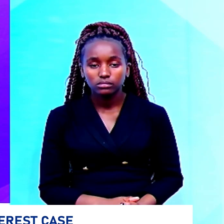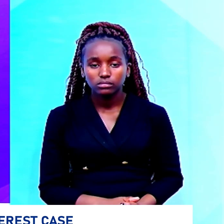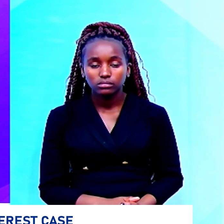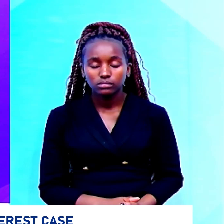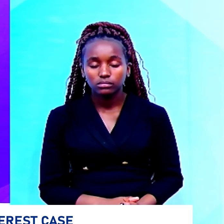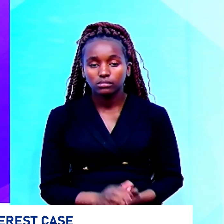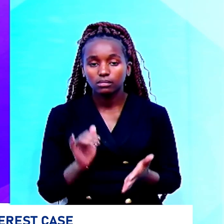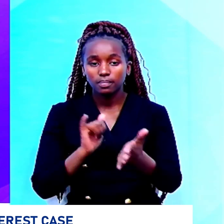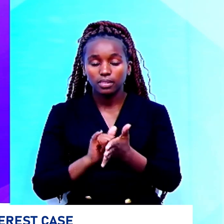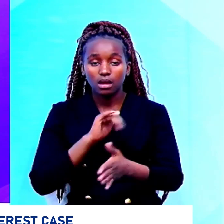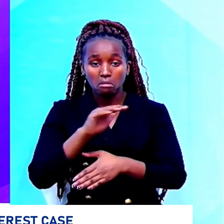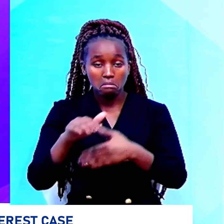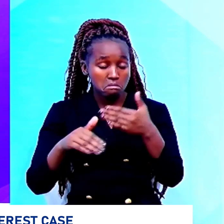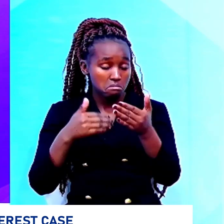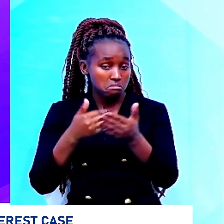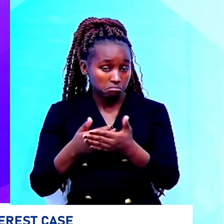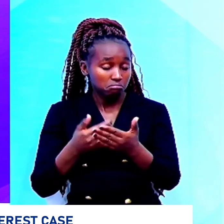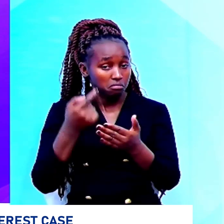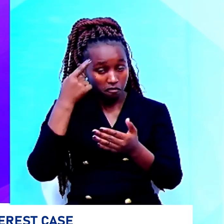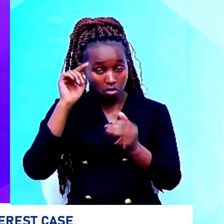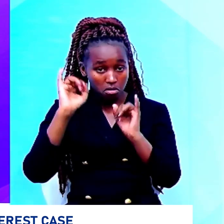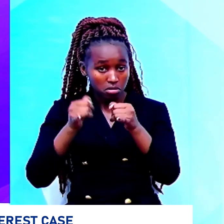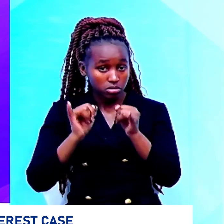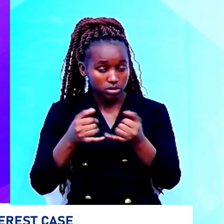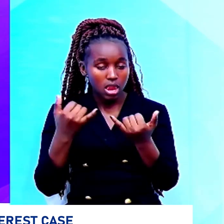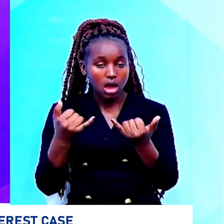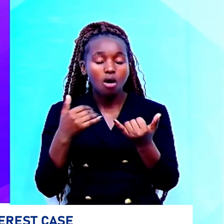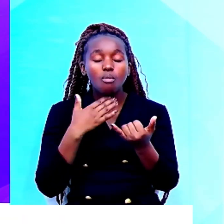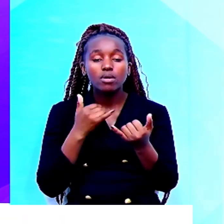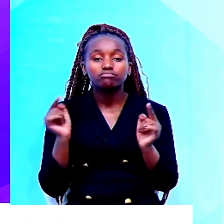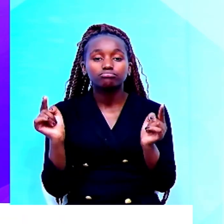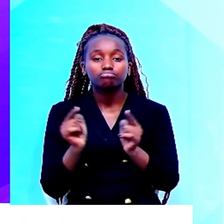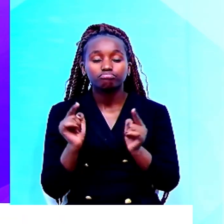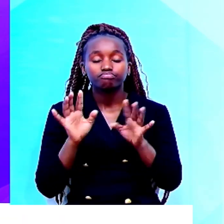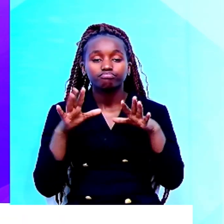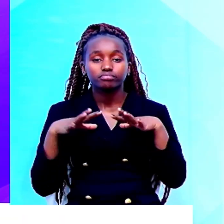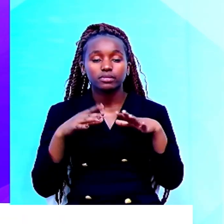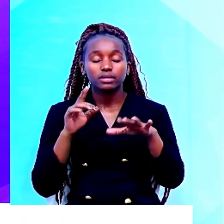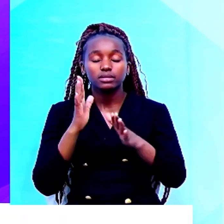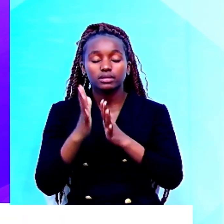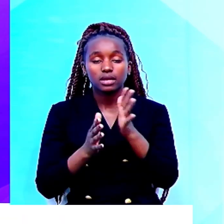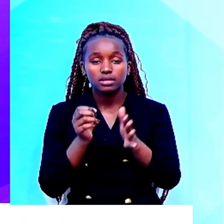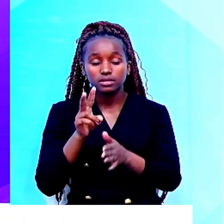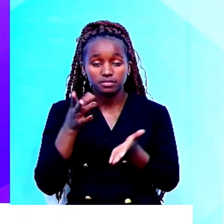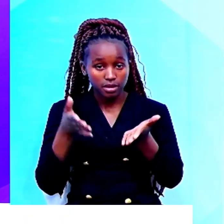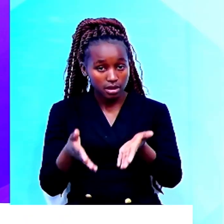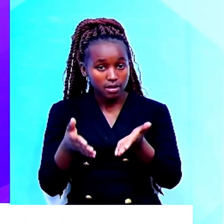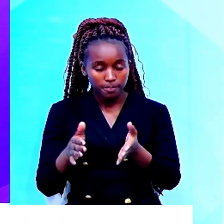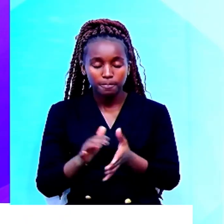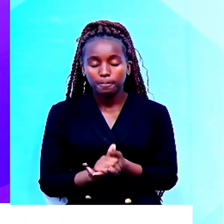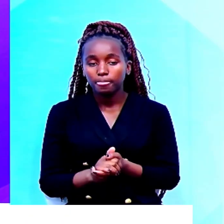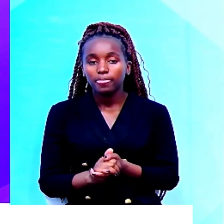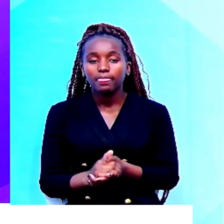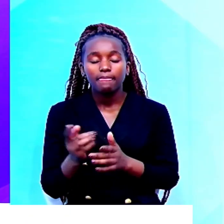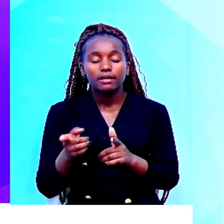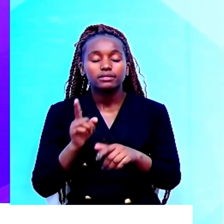Well, and that's it for the news updates. We are going to take a short break right here on Science TV Prime News. When we